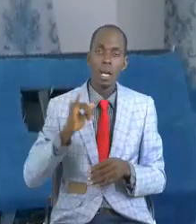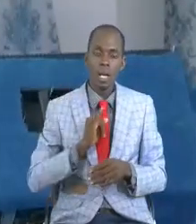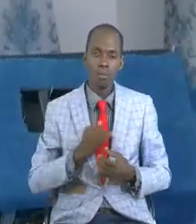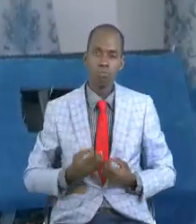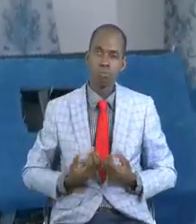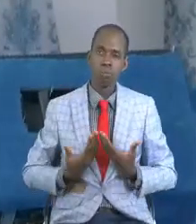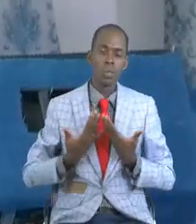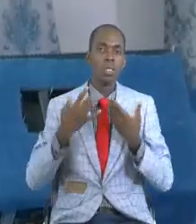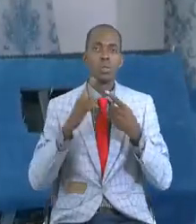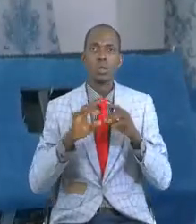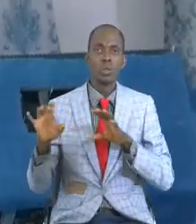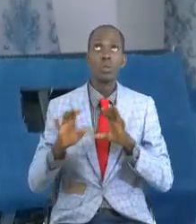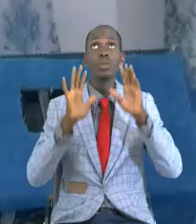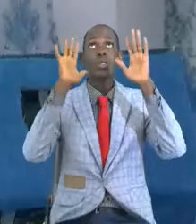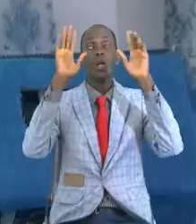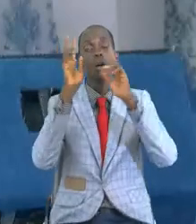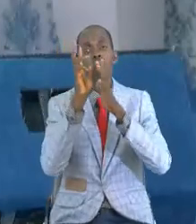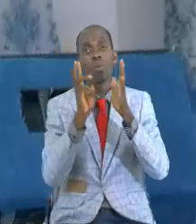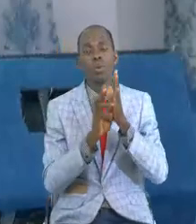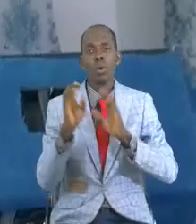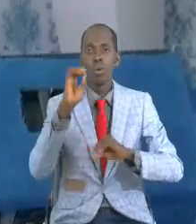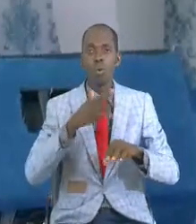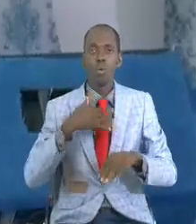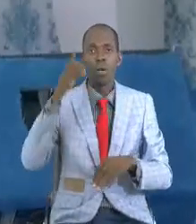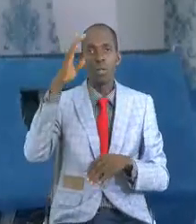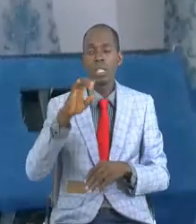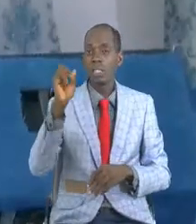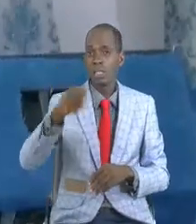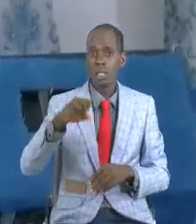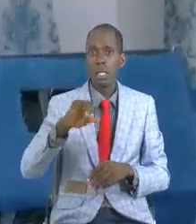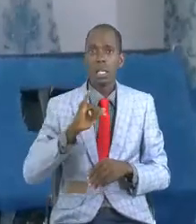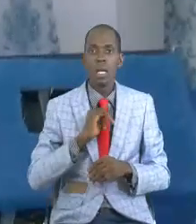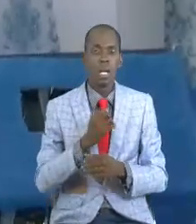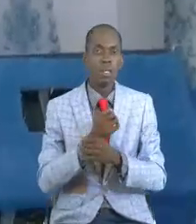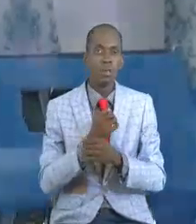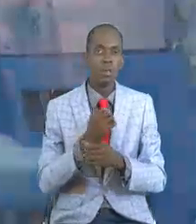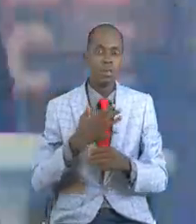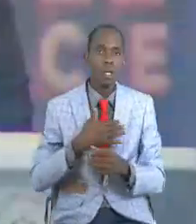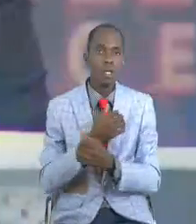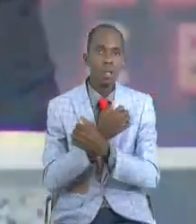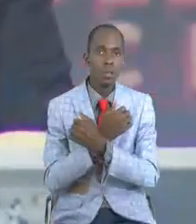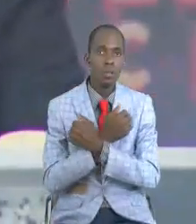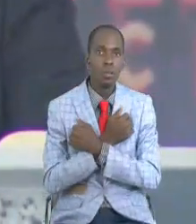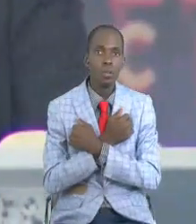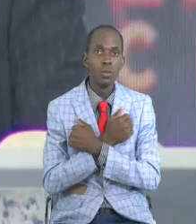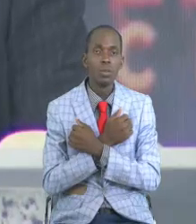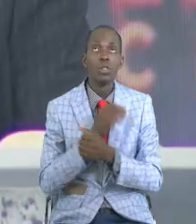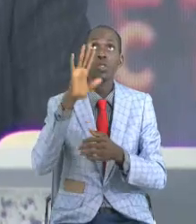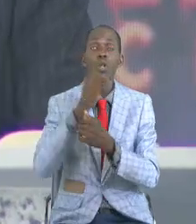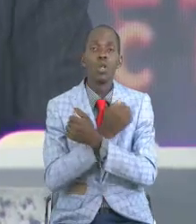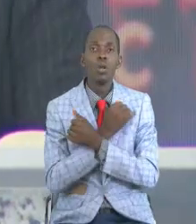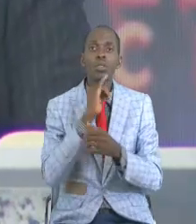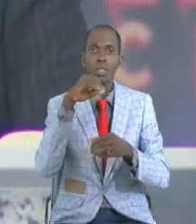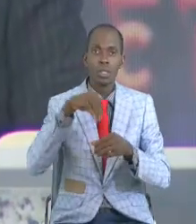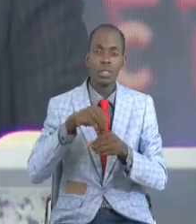thy will, O my God, yea, thy law is within my heart. Christ